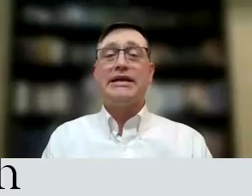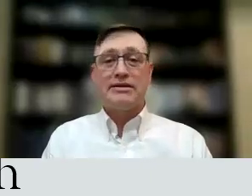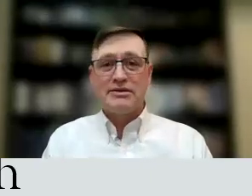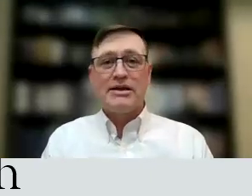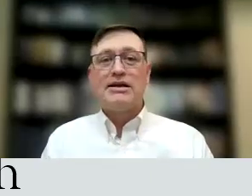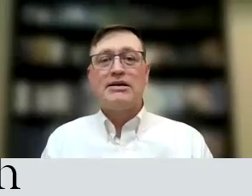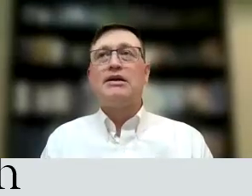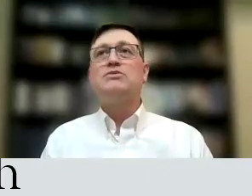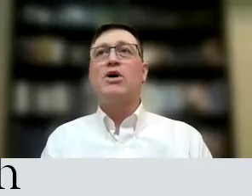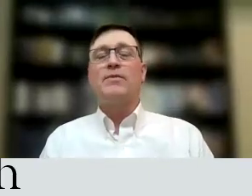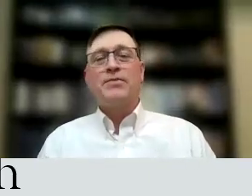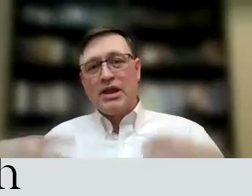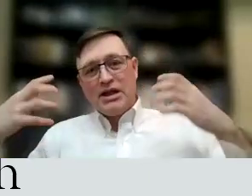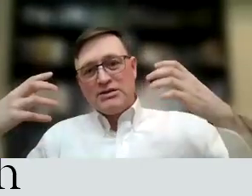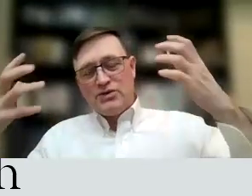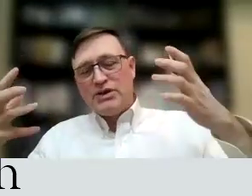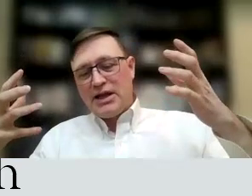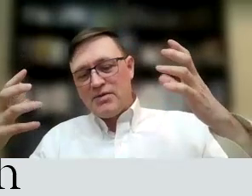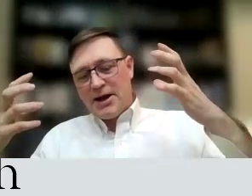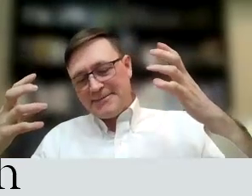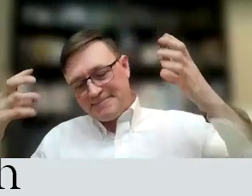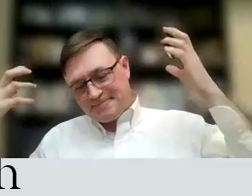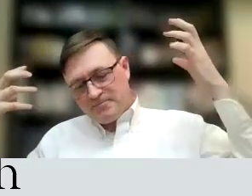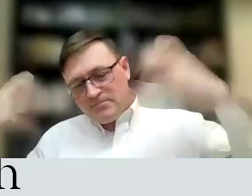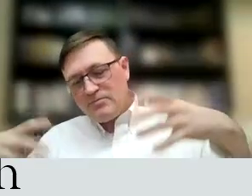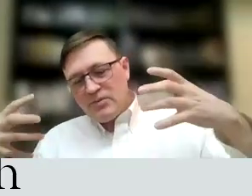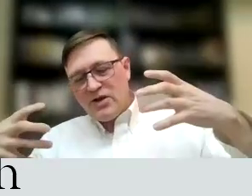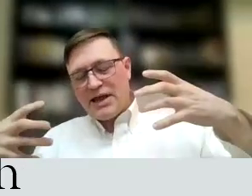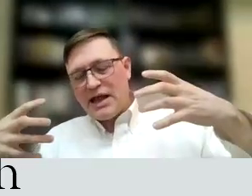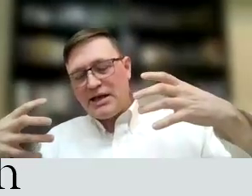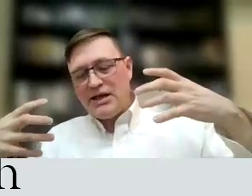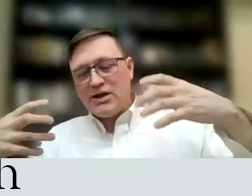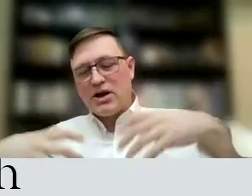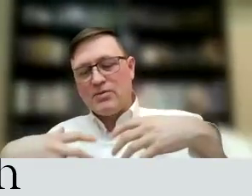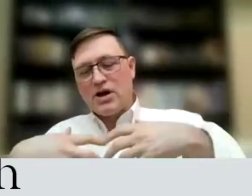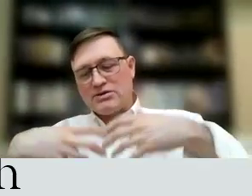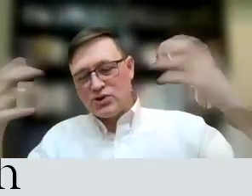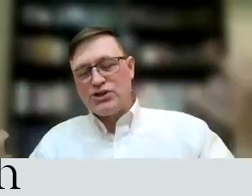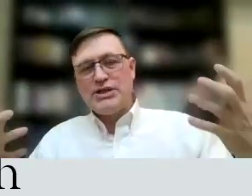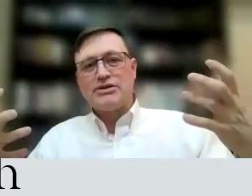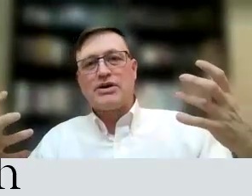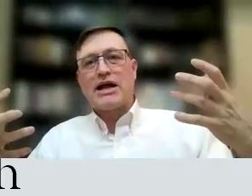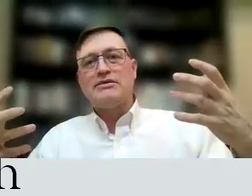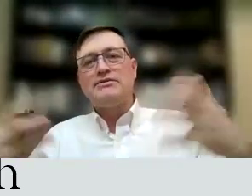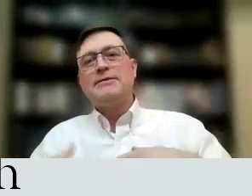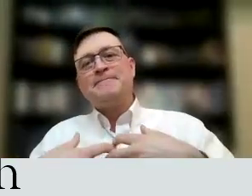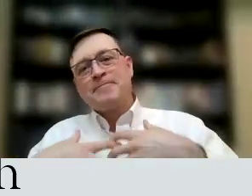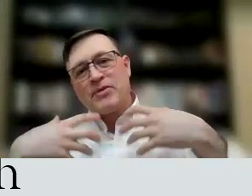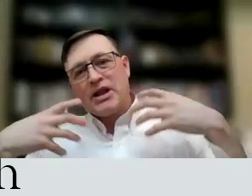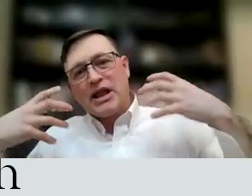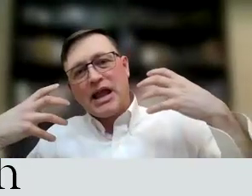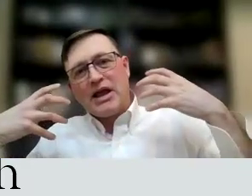whole being as well. So if you think about it, if I can't hear, I'm not socially